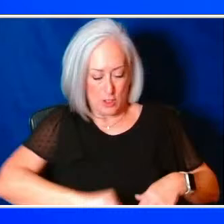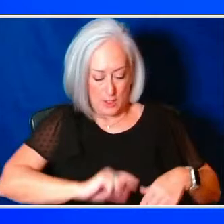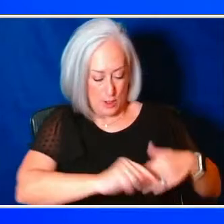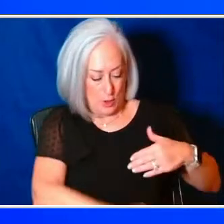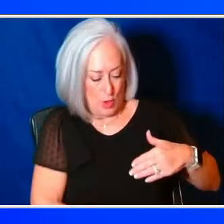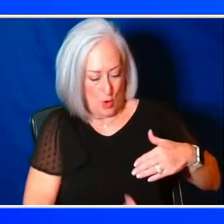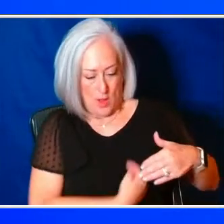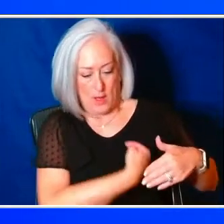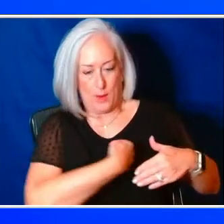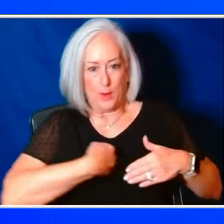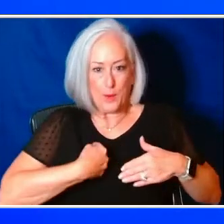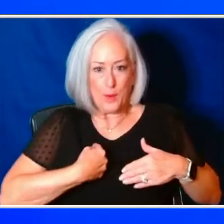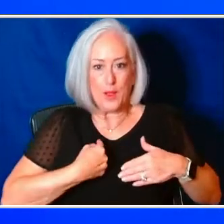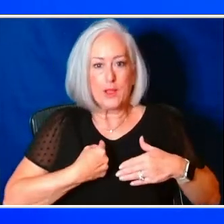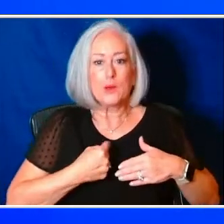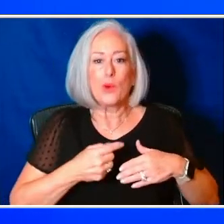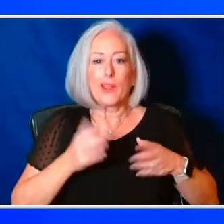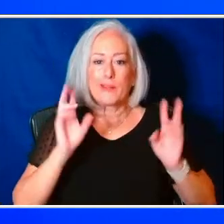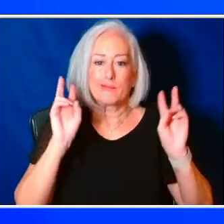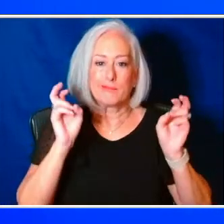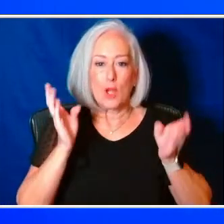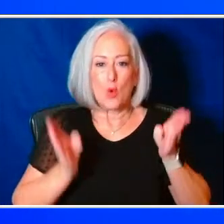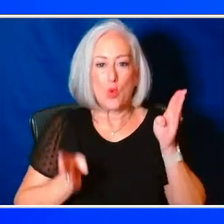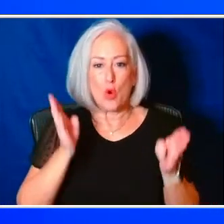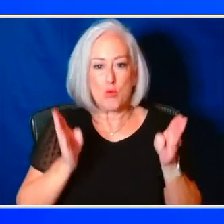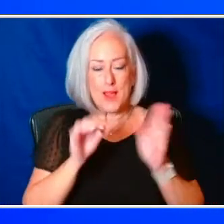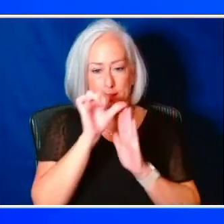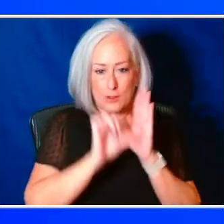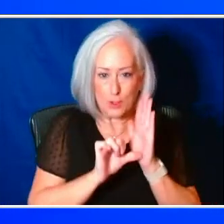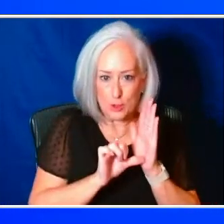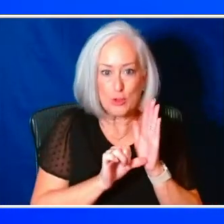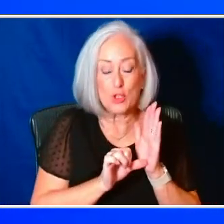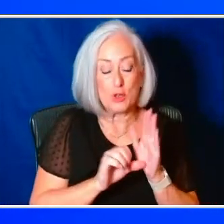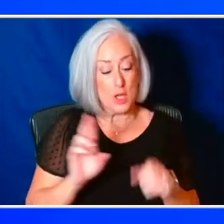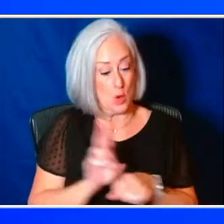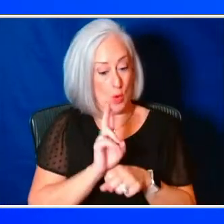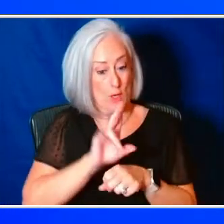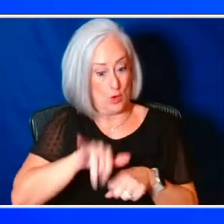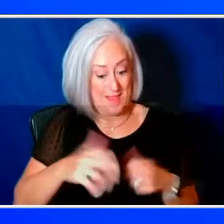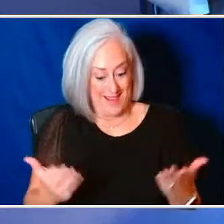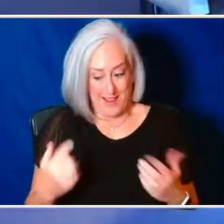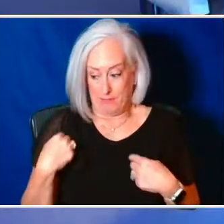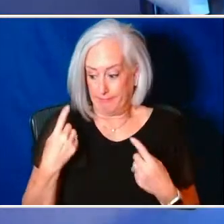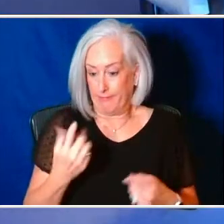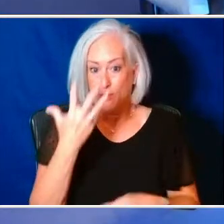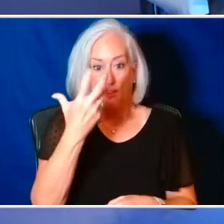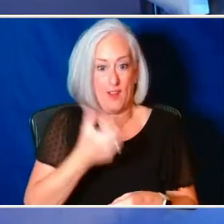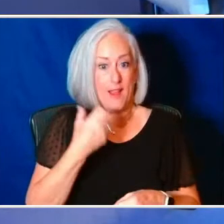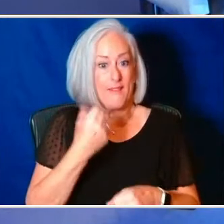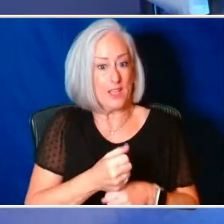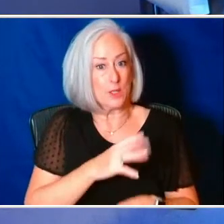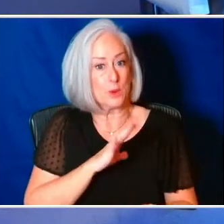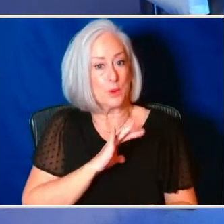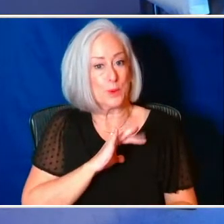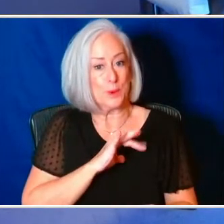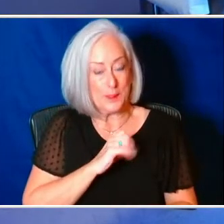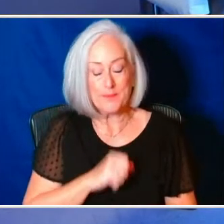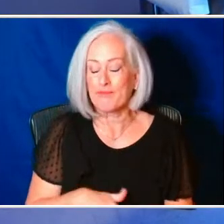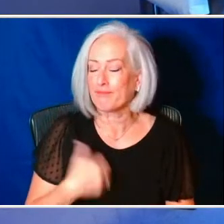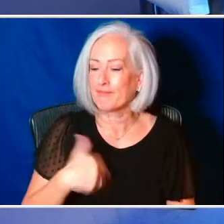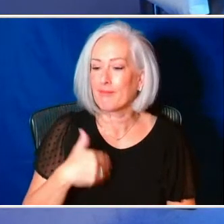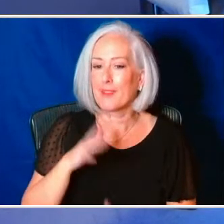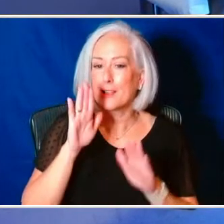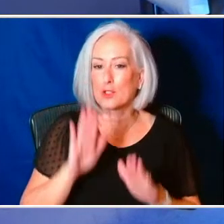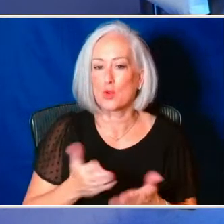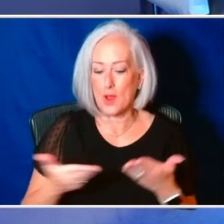started the robotic surgery program here at the University of Kansas, and it's been going strong for almost 5 years. That is a great thing that it has been going